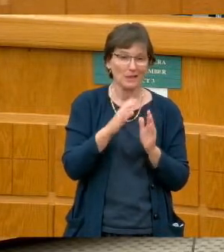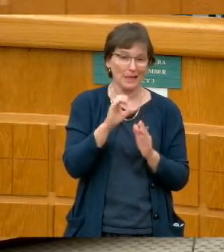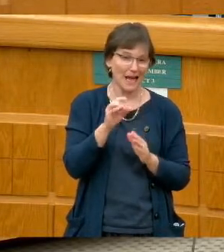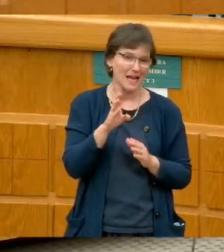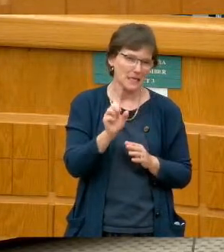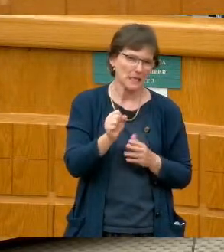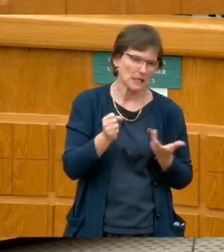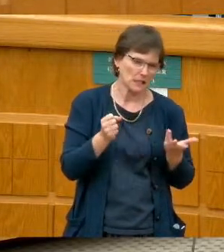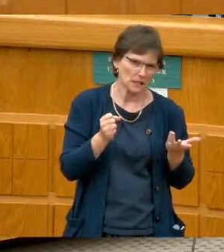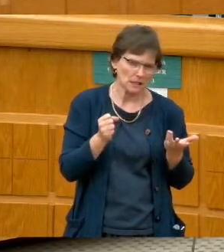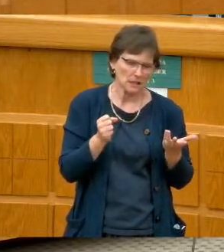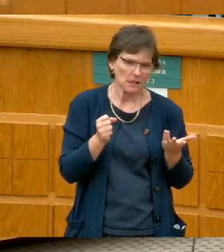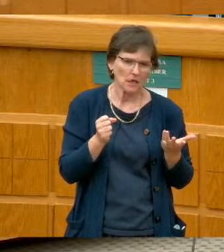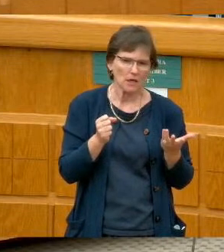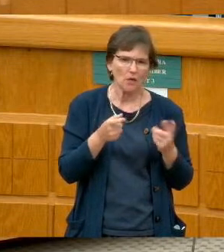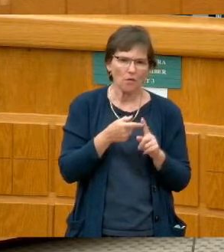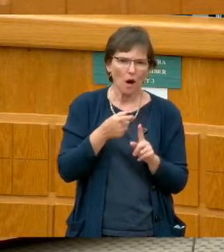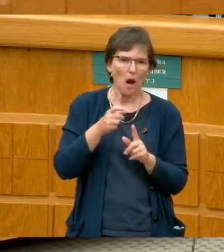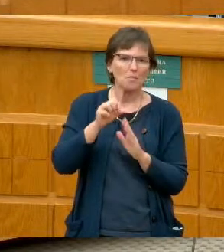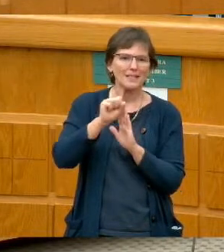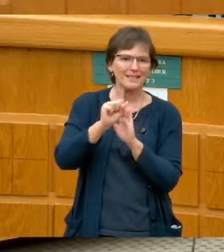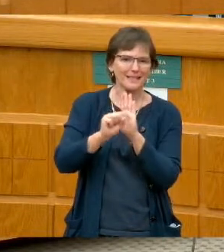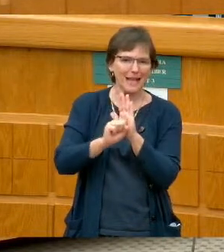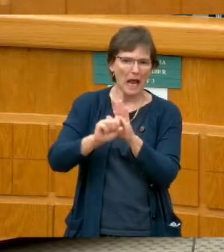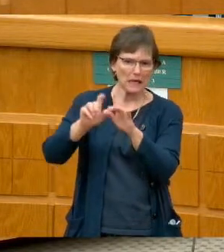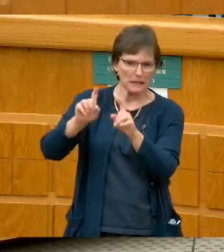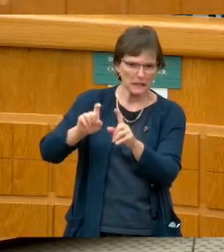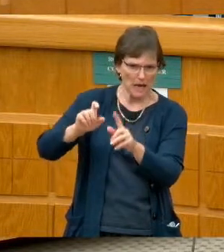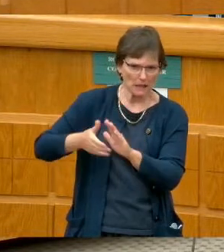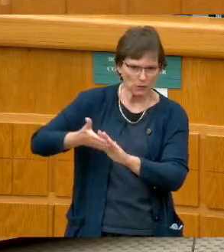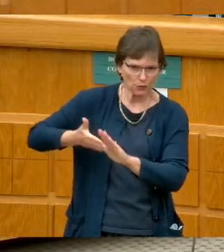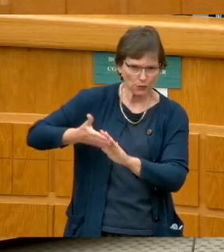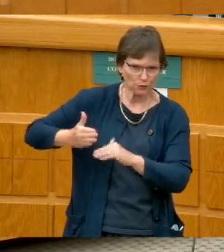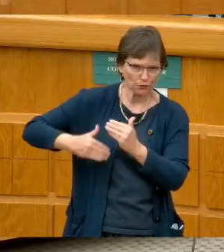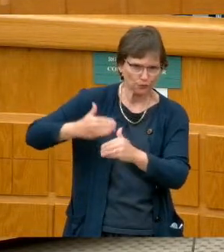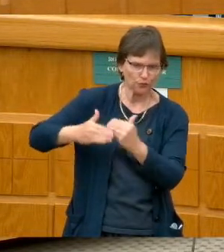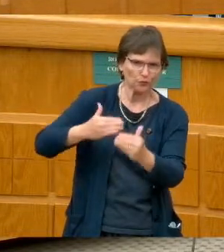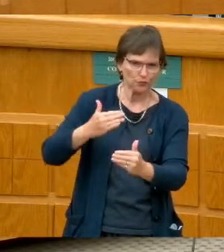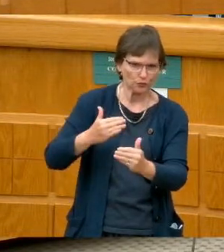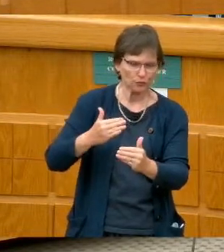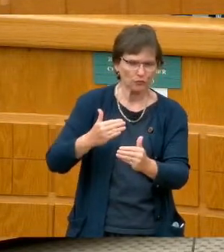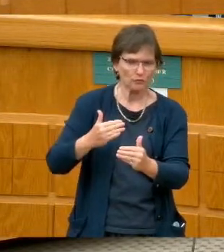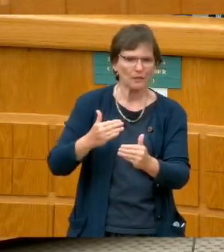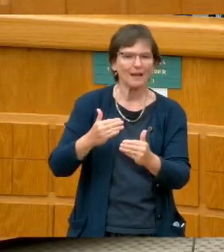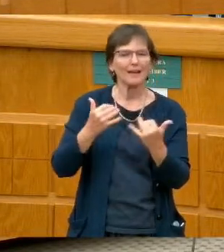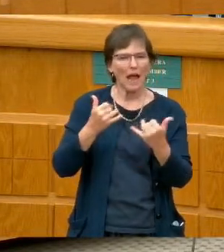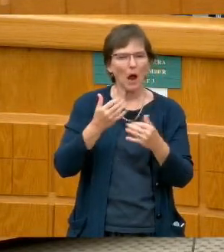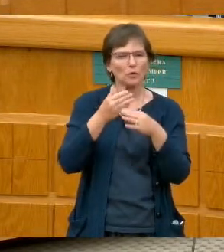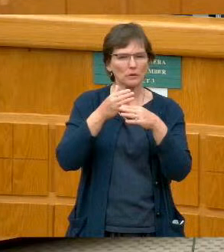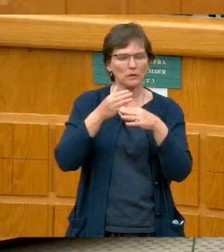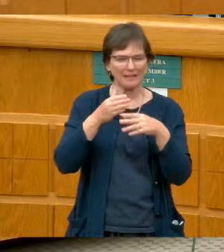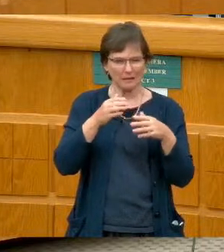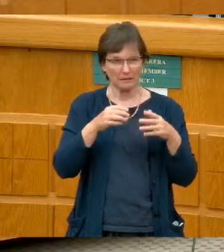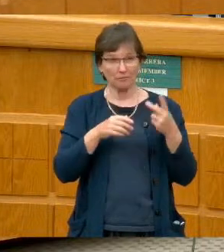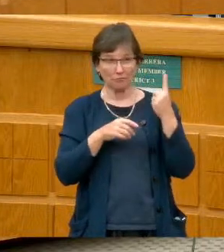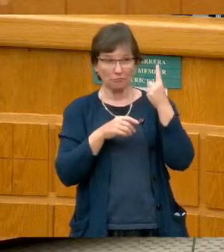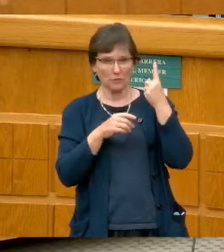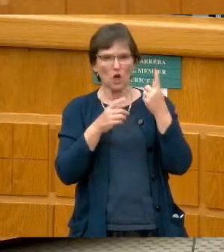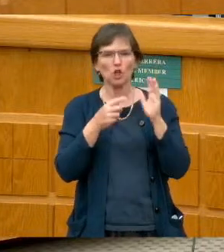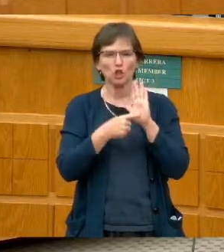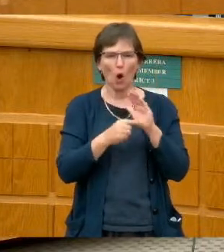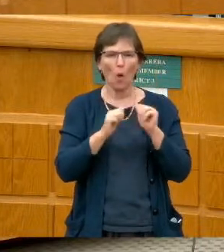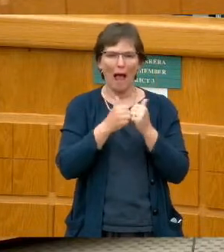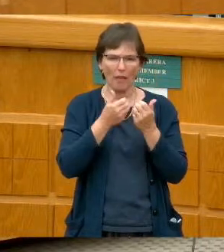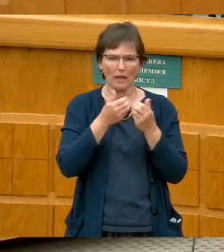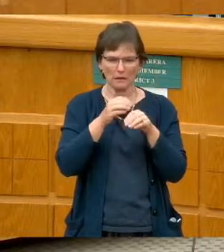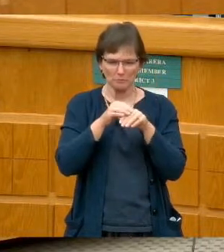plus 647 is a little over 1,000. And when we go to the next graph, this is how they distribute over time. The